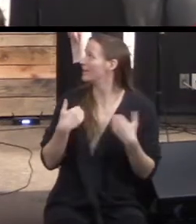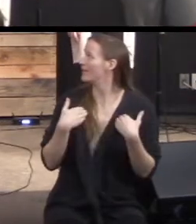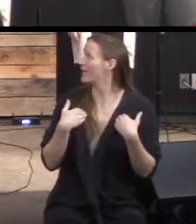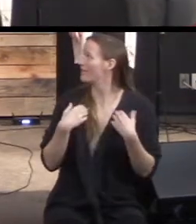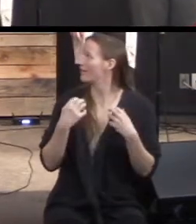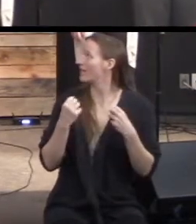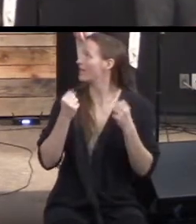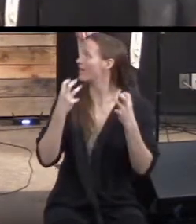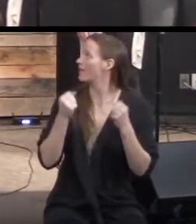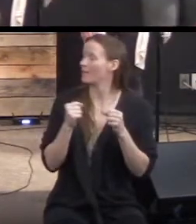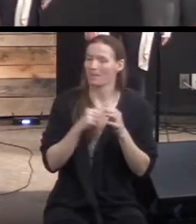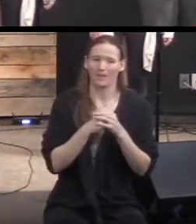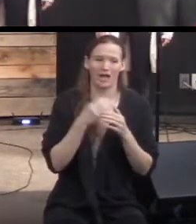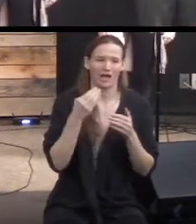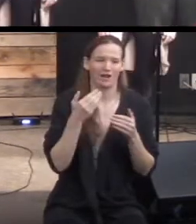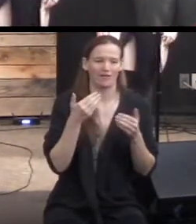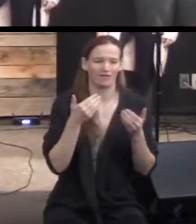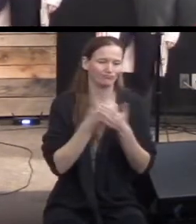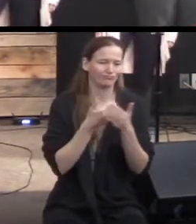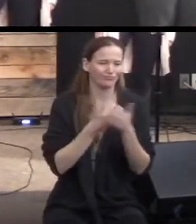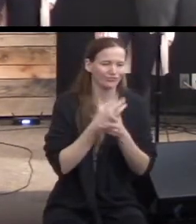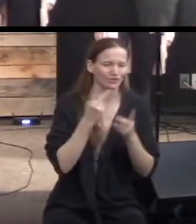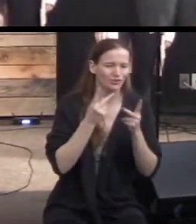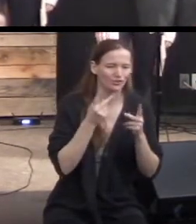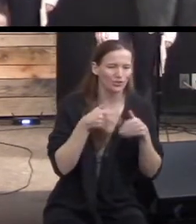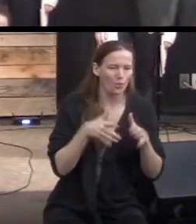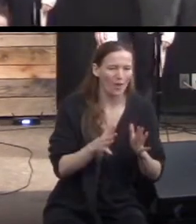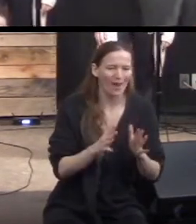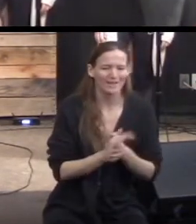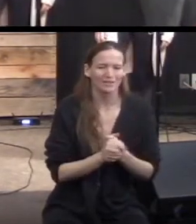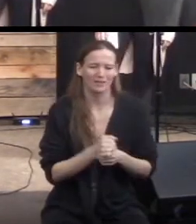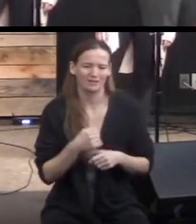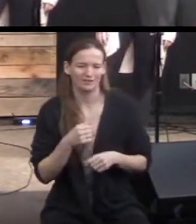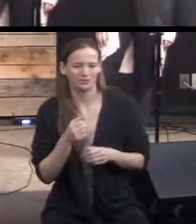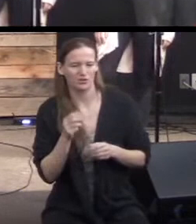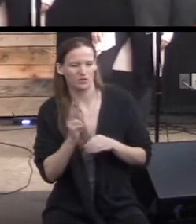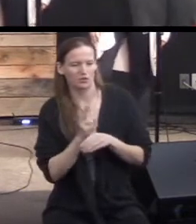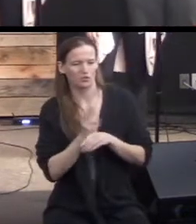brothers and sisters up here. We're going to go a little old school.